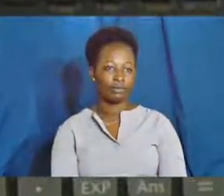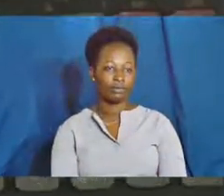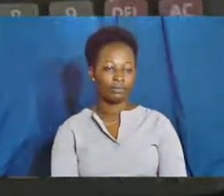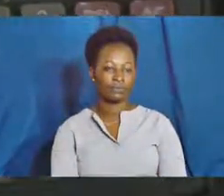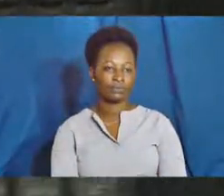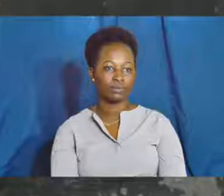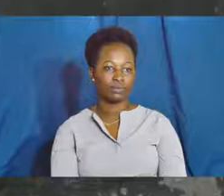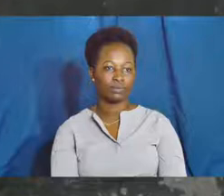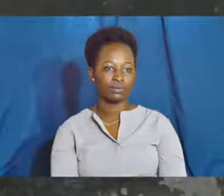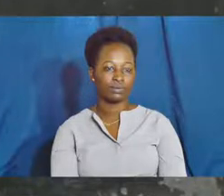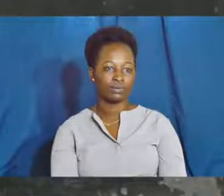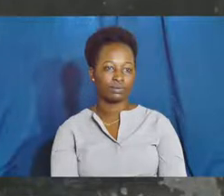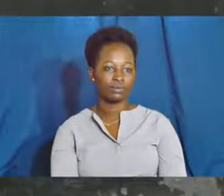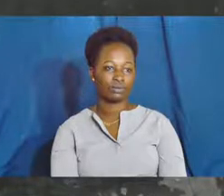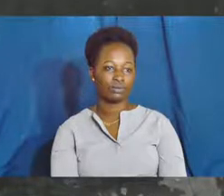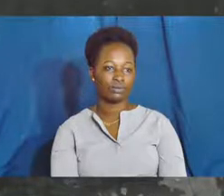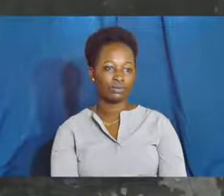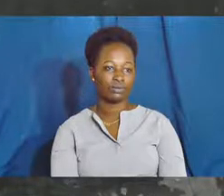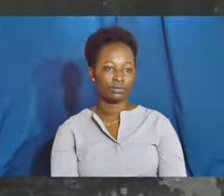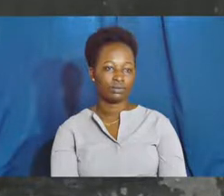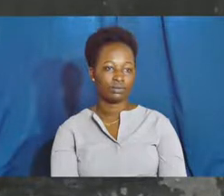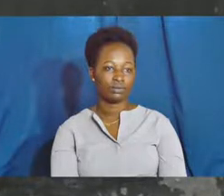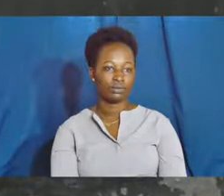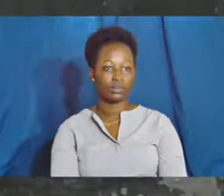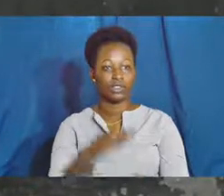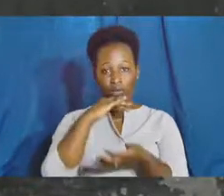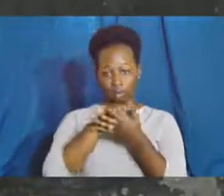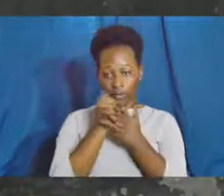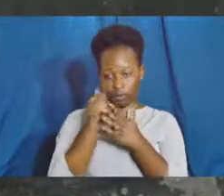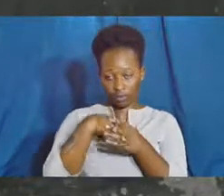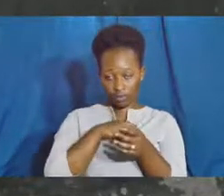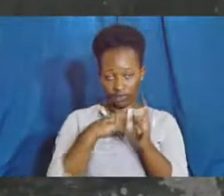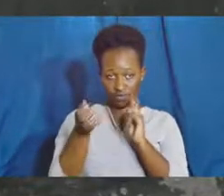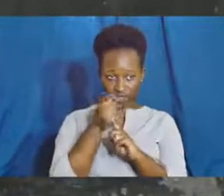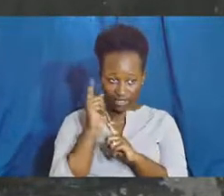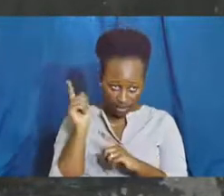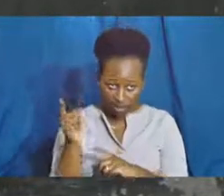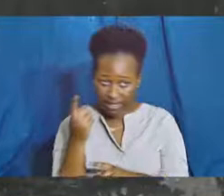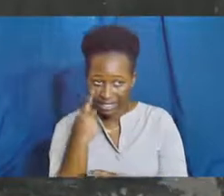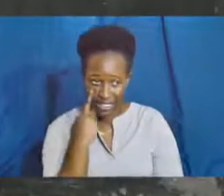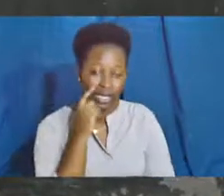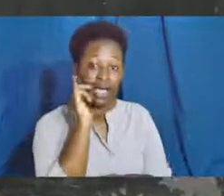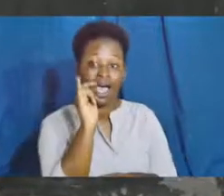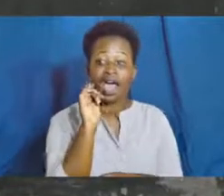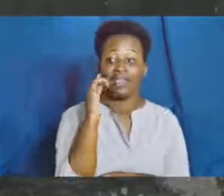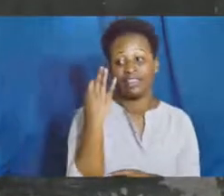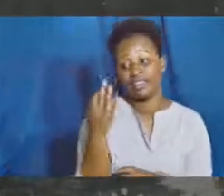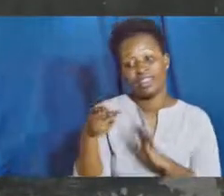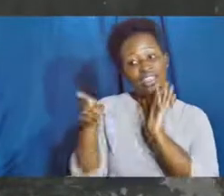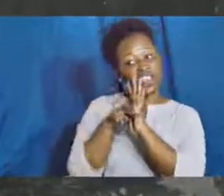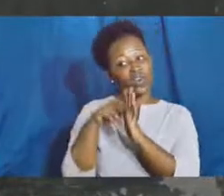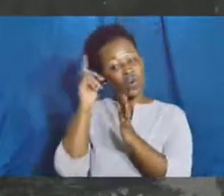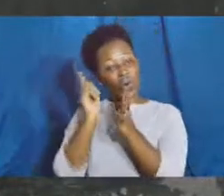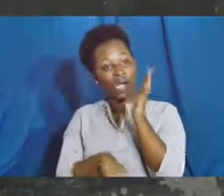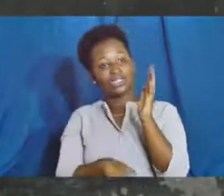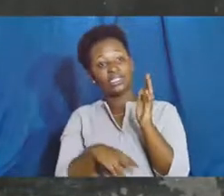2.58 ampere with the two decimal places. Because we find this, then I3 will now be equal to